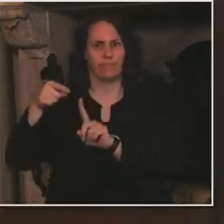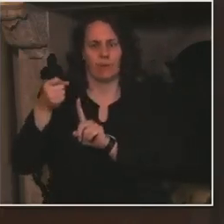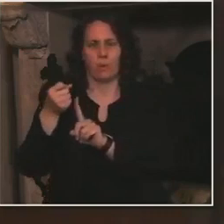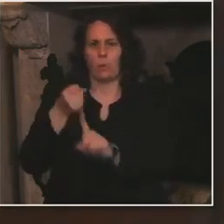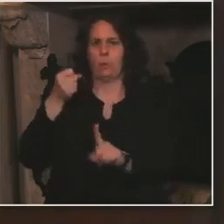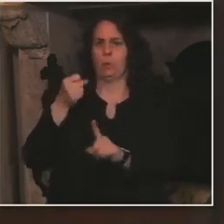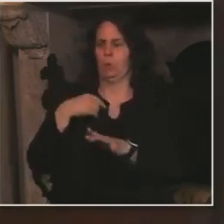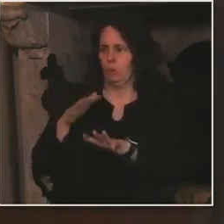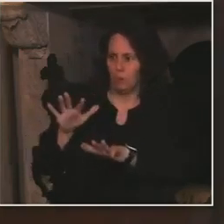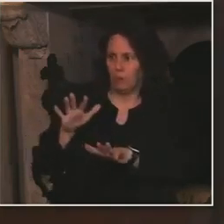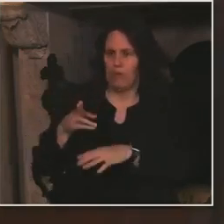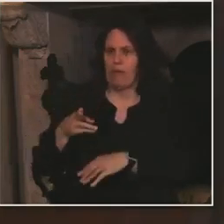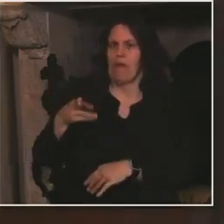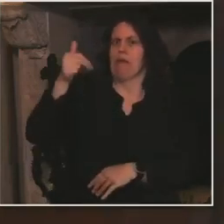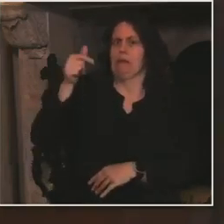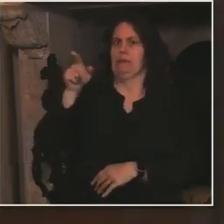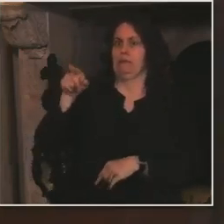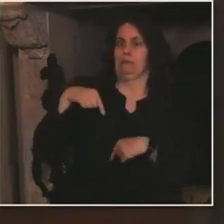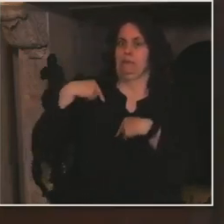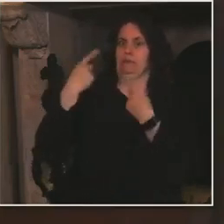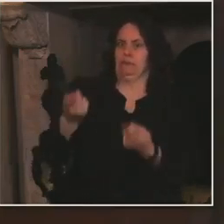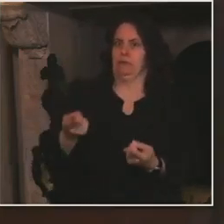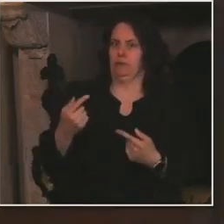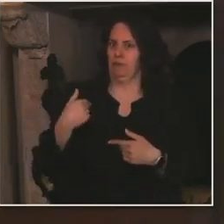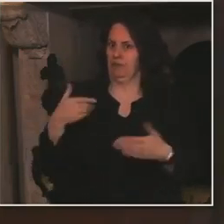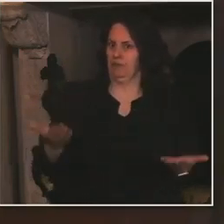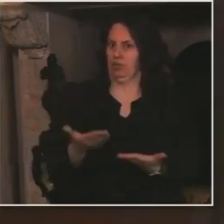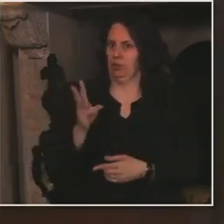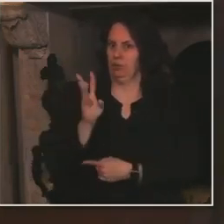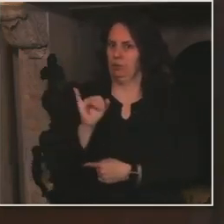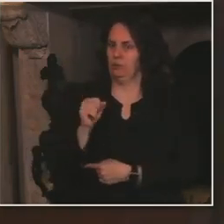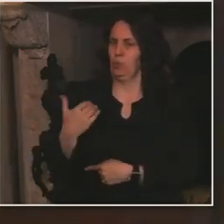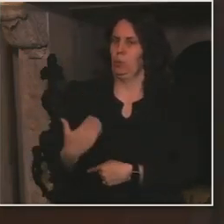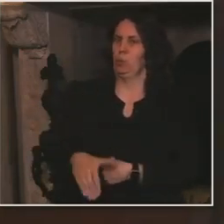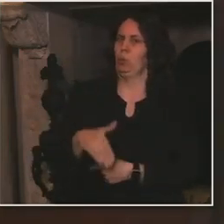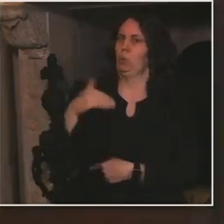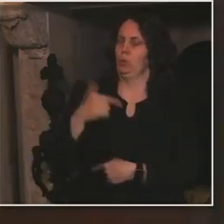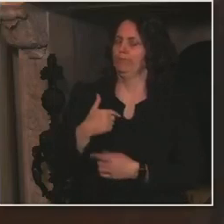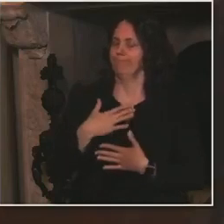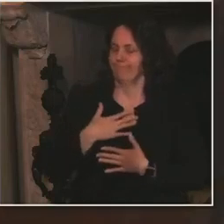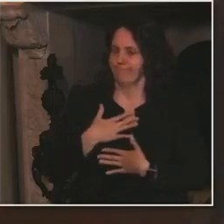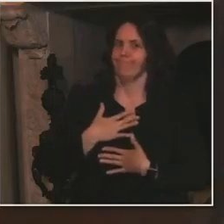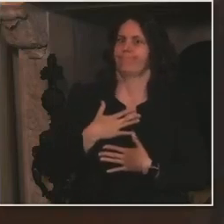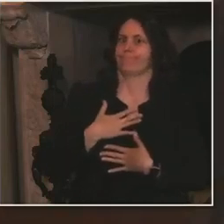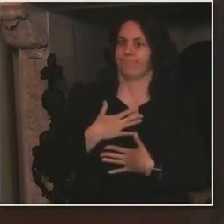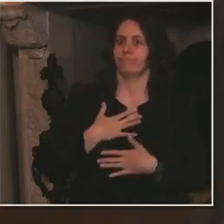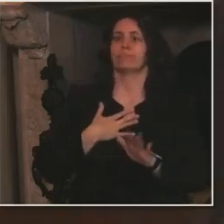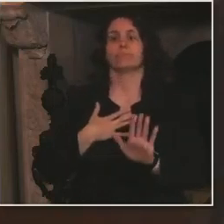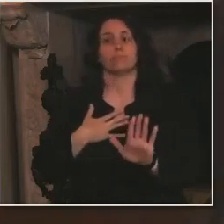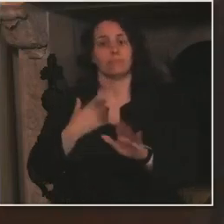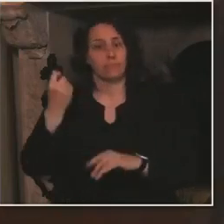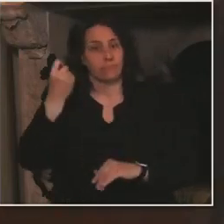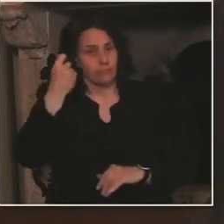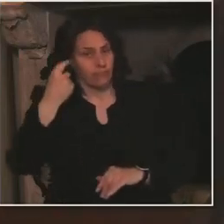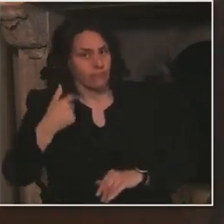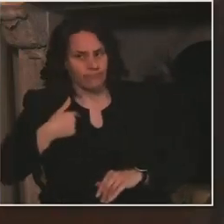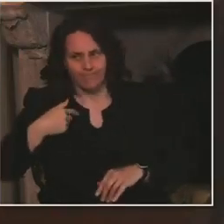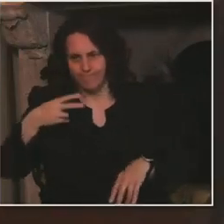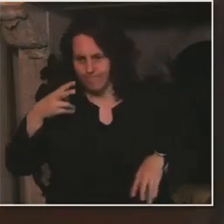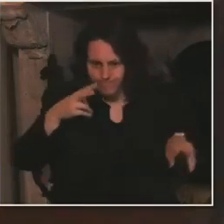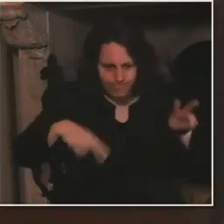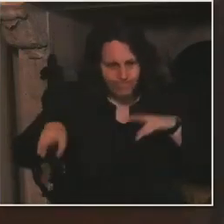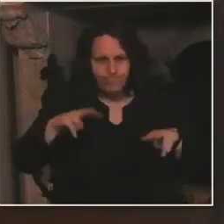In particular, and I know some folks asked about this last week, we are working hard to address the increases in Brown